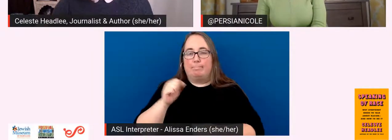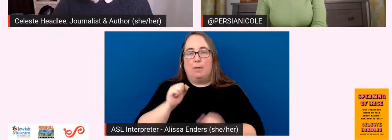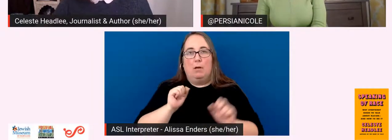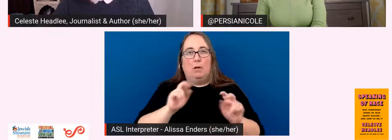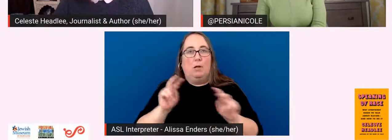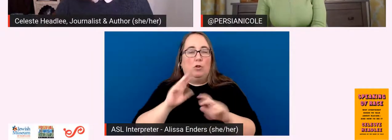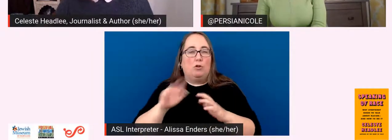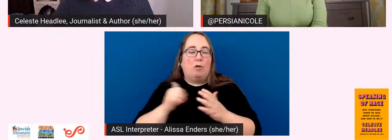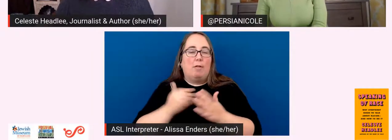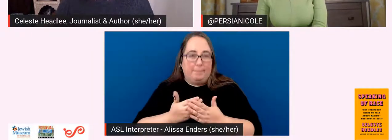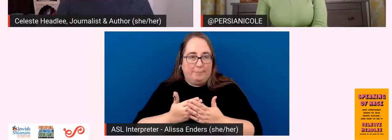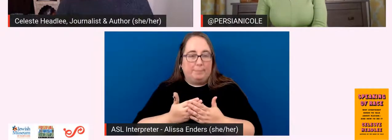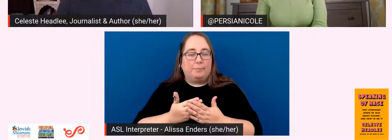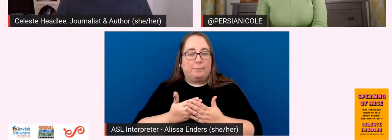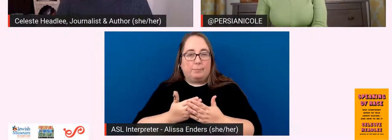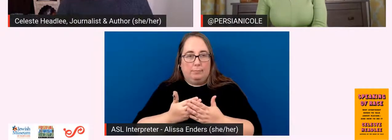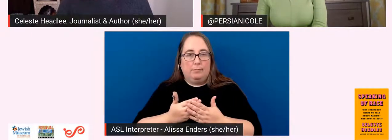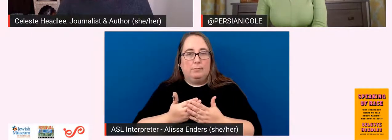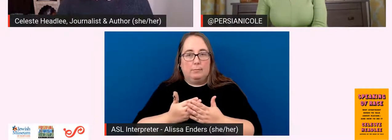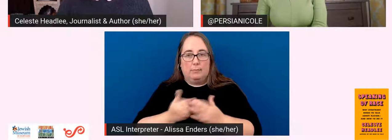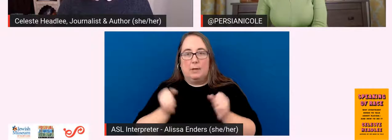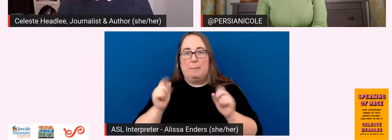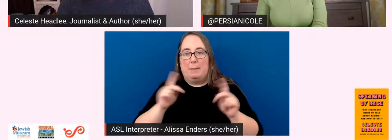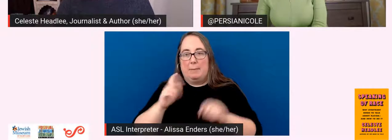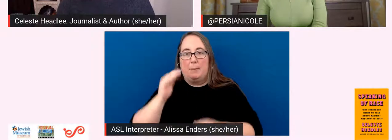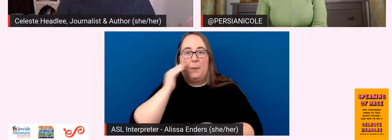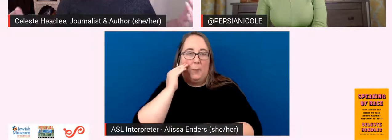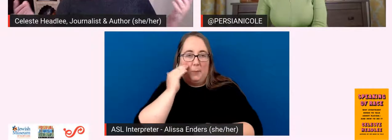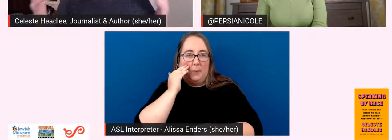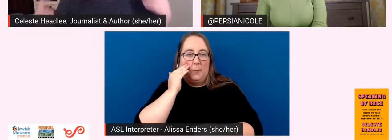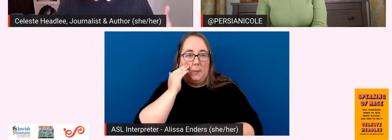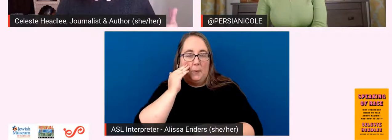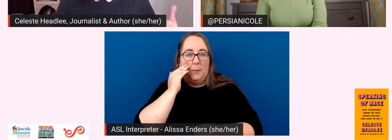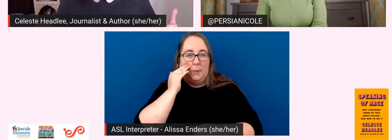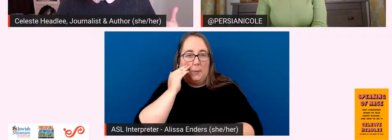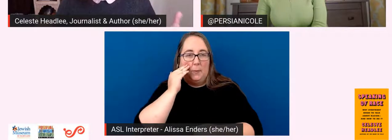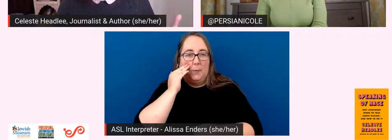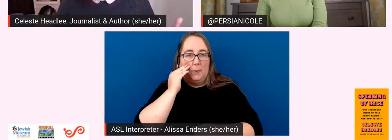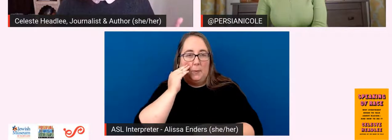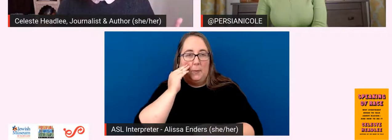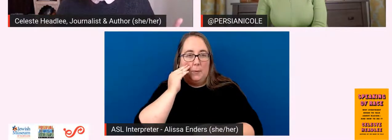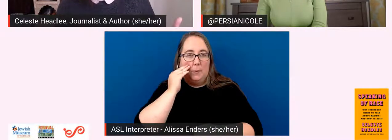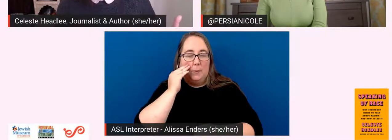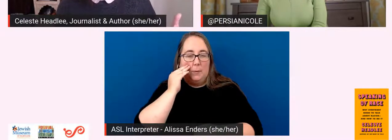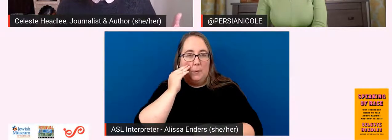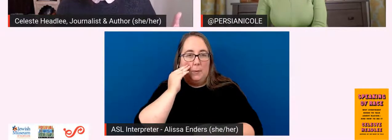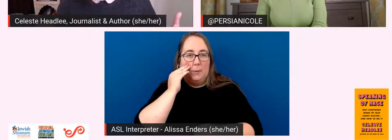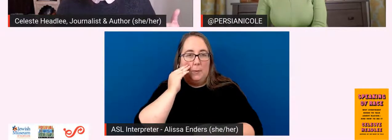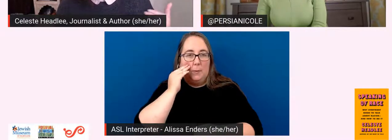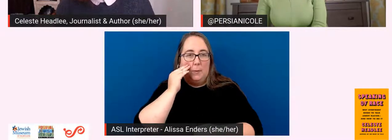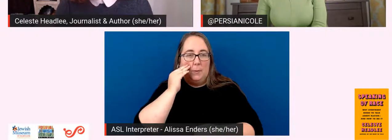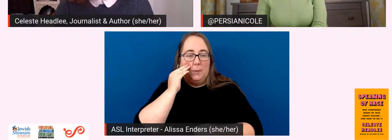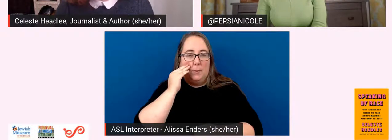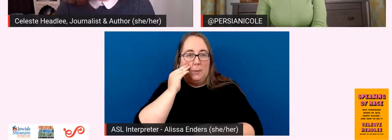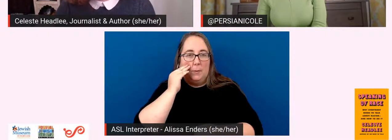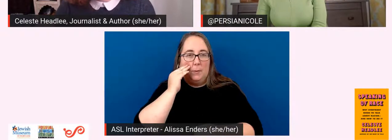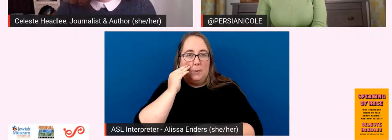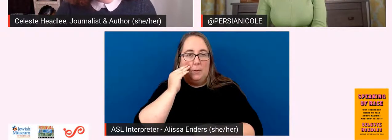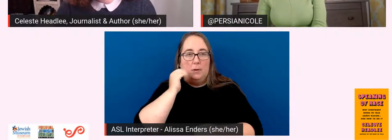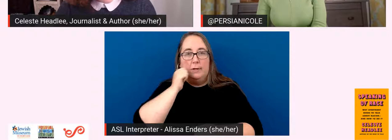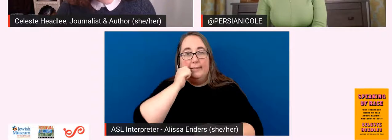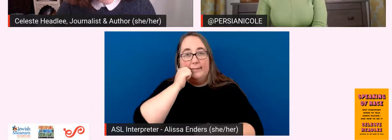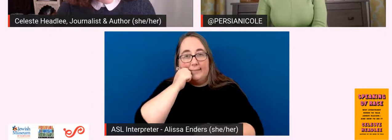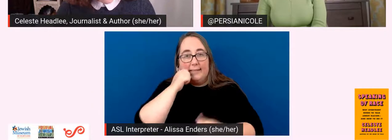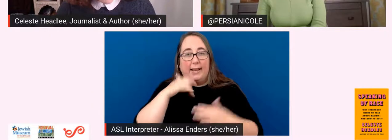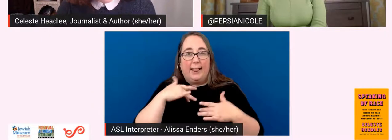the, I mean, many people are aware of how widely popular skin lightening